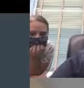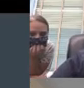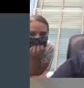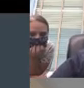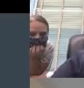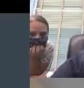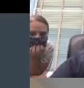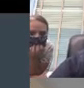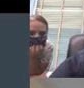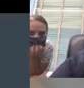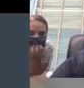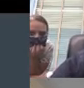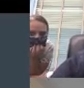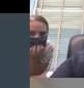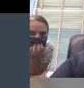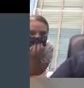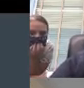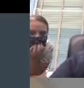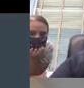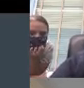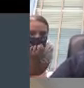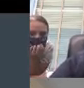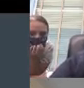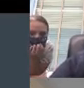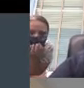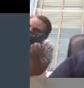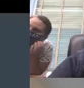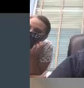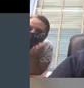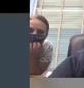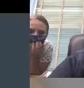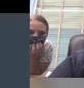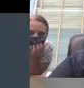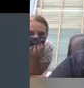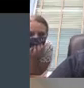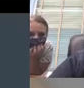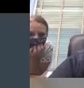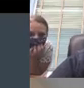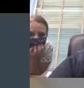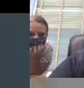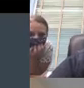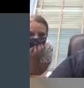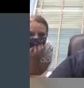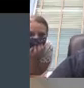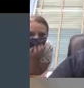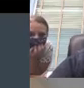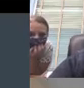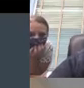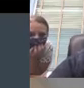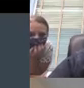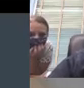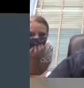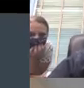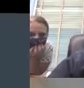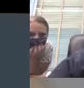children. So we just need to all lean on each other and try to be supportive and understanding, so that we can get through these, you know, really difficult times.